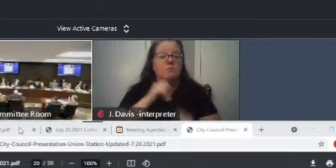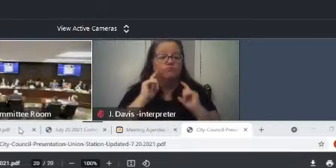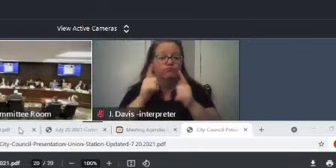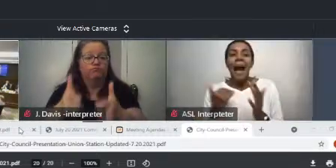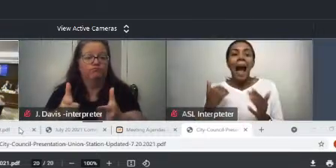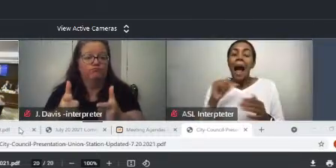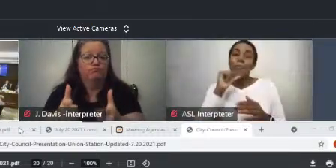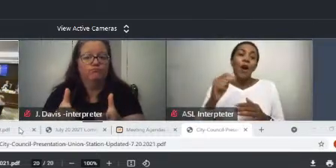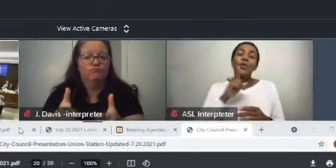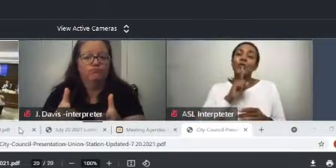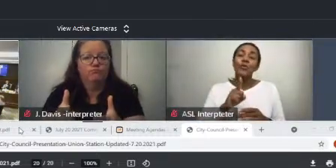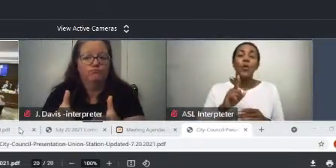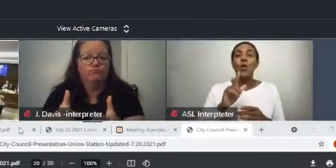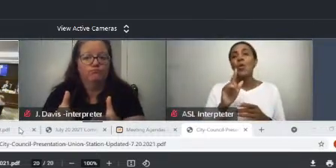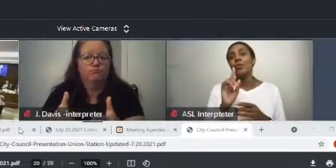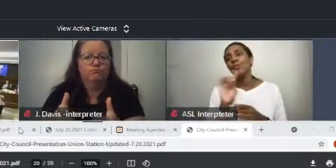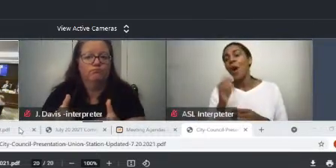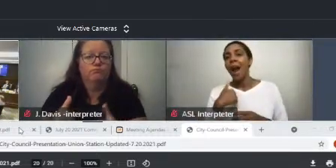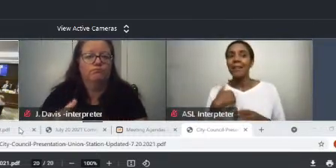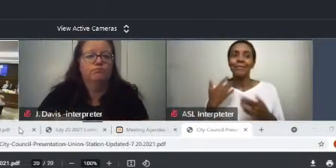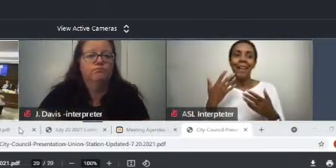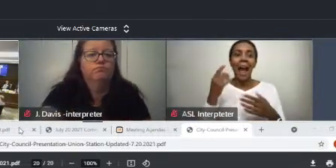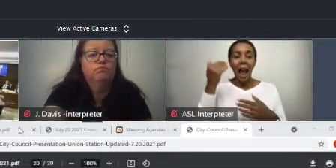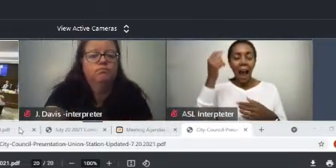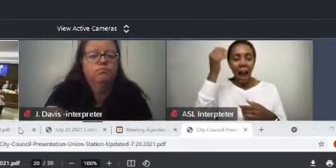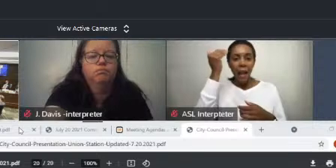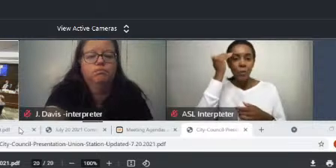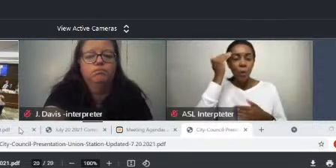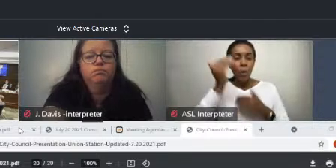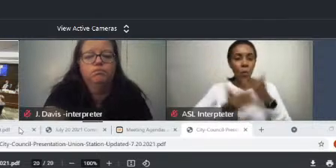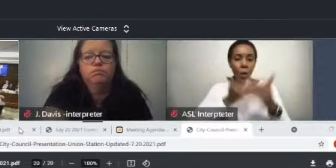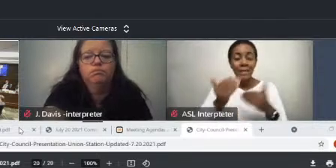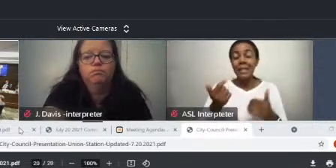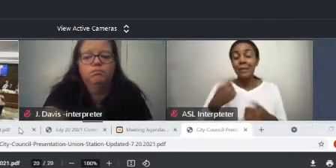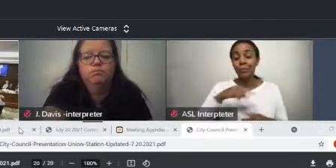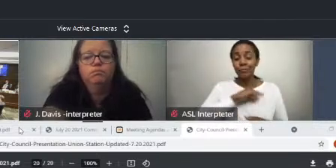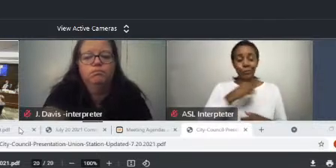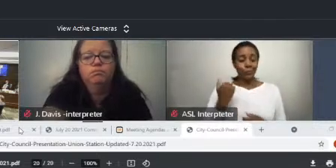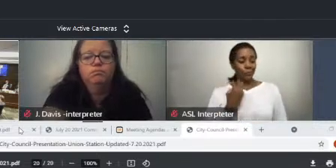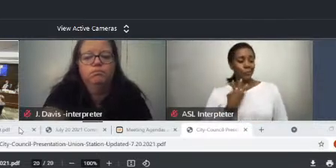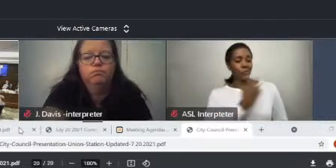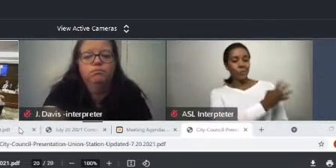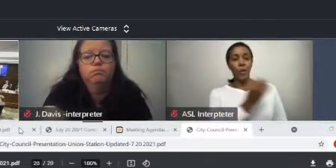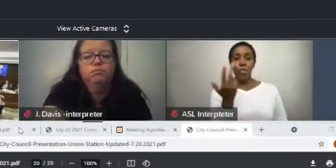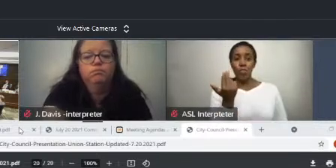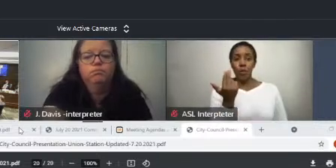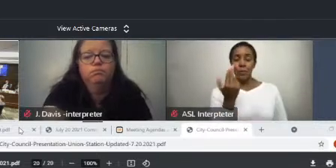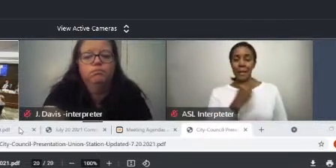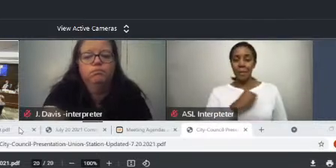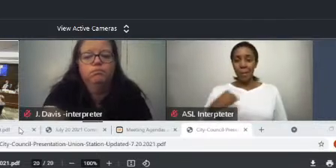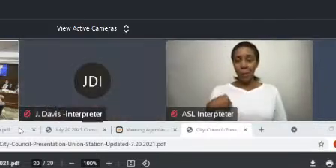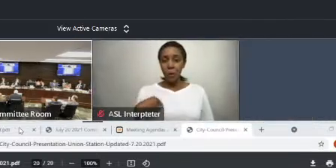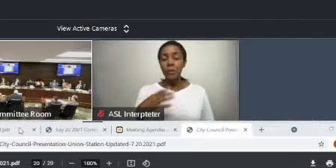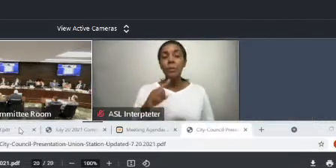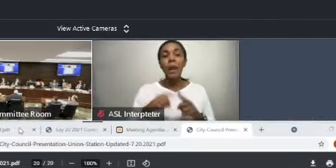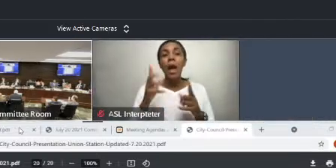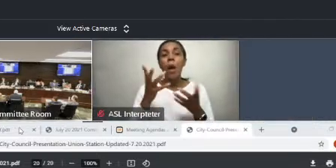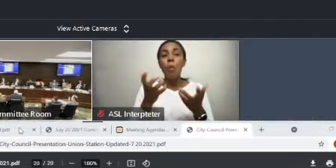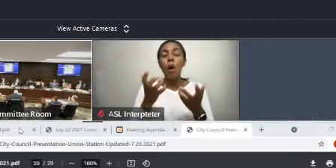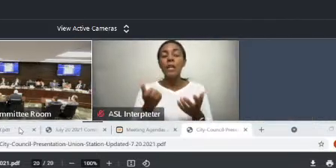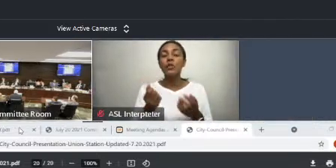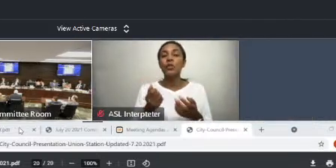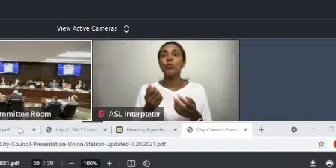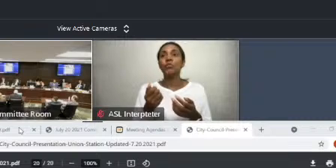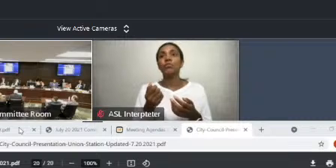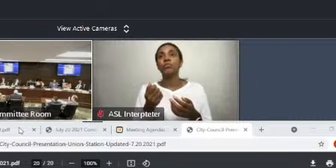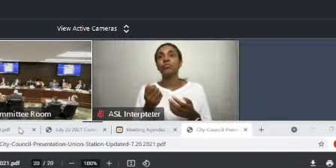recognize the process and I recognize where we are, and there are 13 members to this body, but I wanted to lay those things out there because I think they're worth